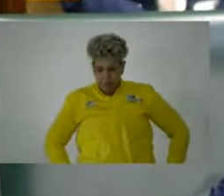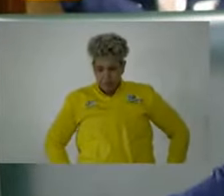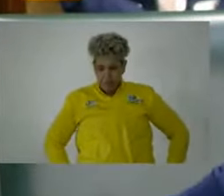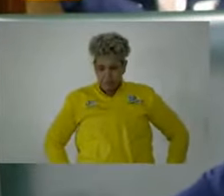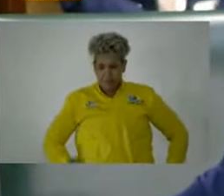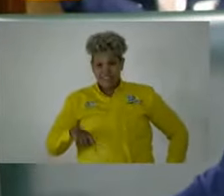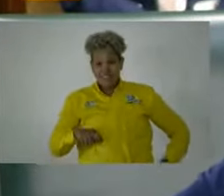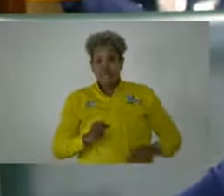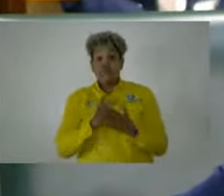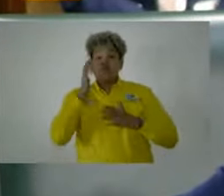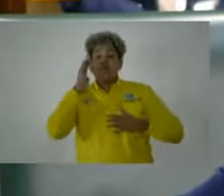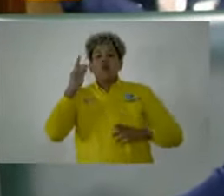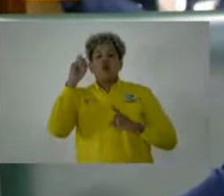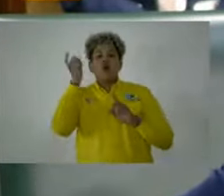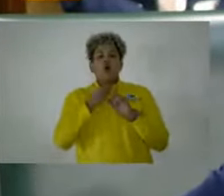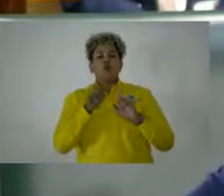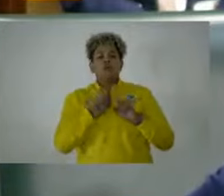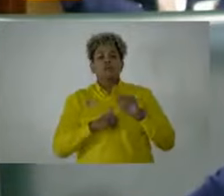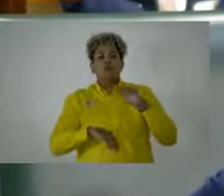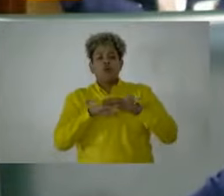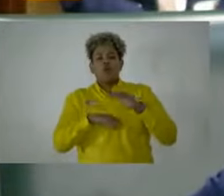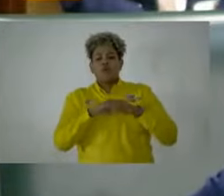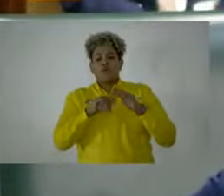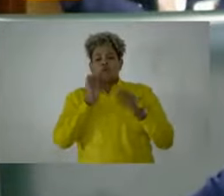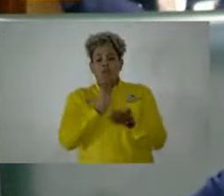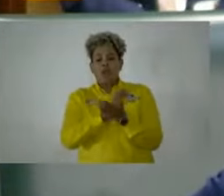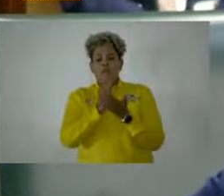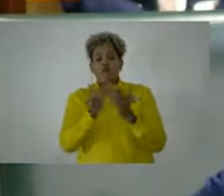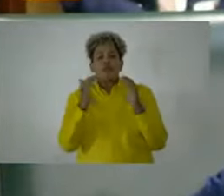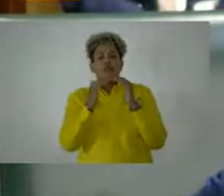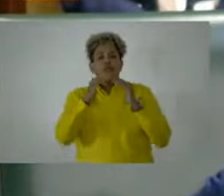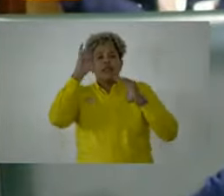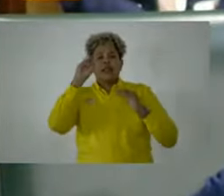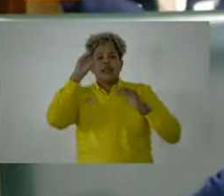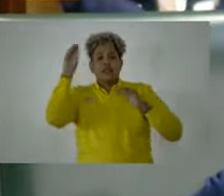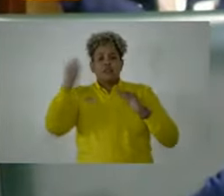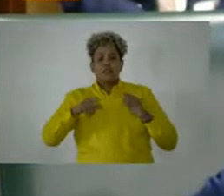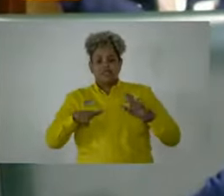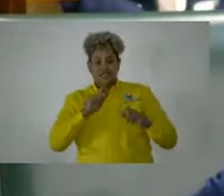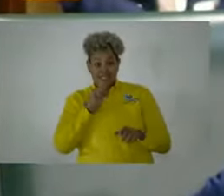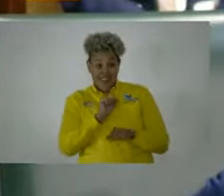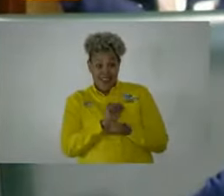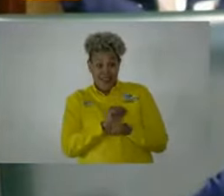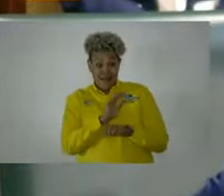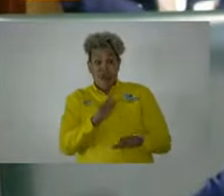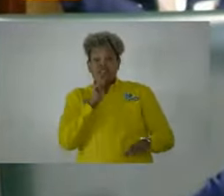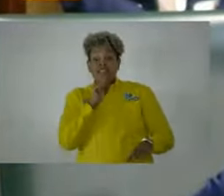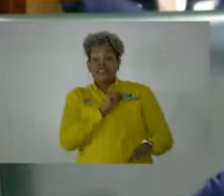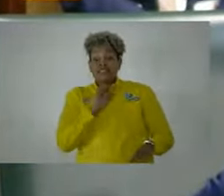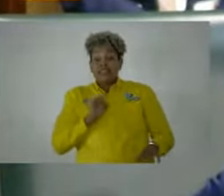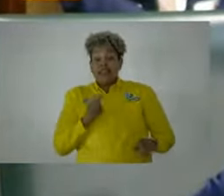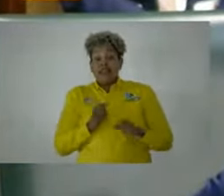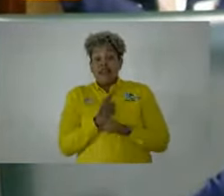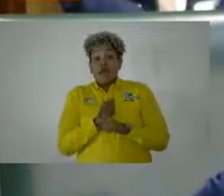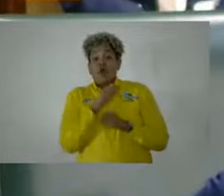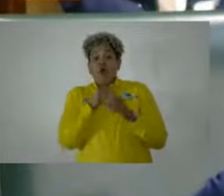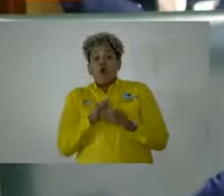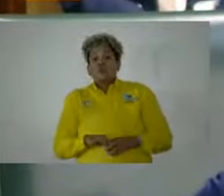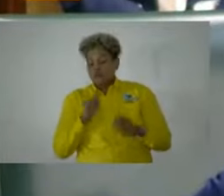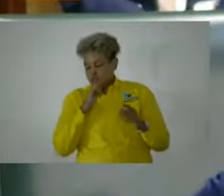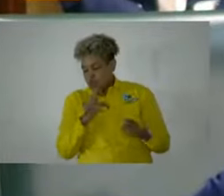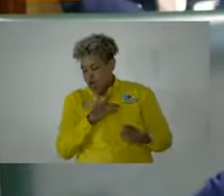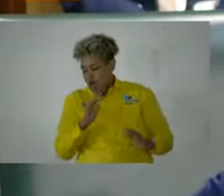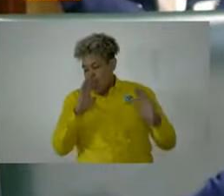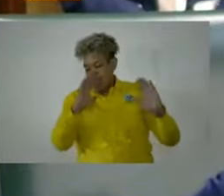And this approval would be automatic, up to an amount equal to 90% of that employer's and employee's annual contributions to